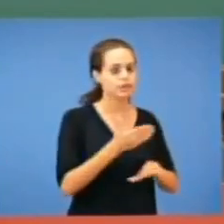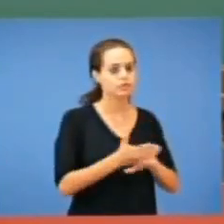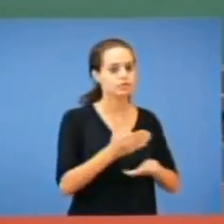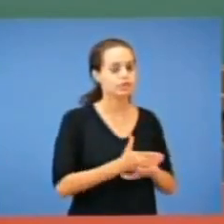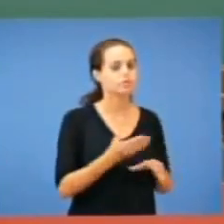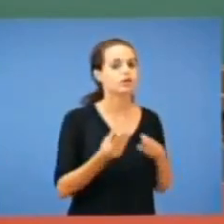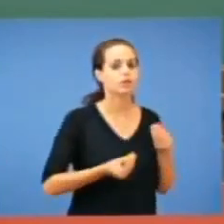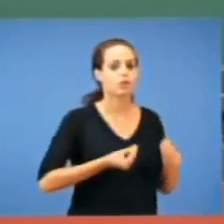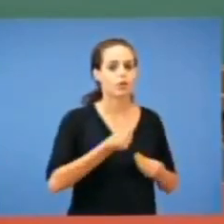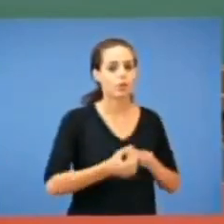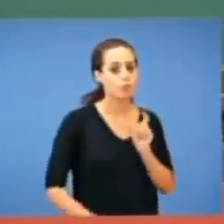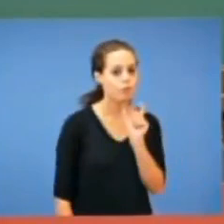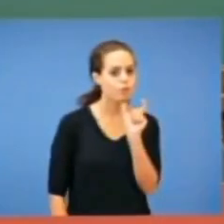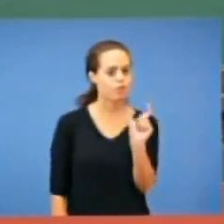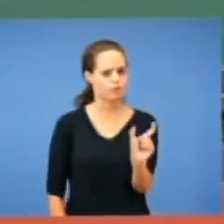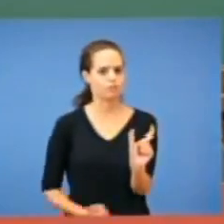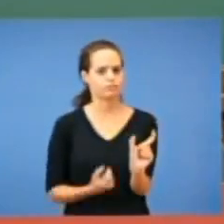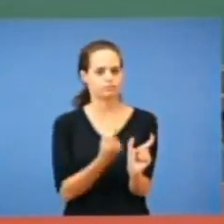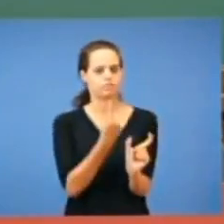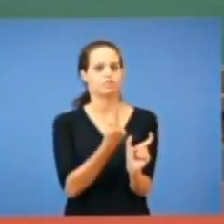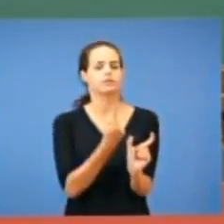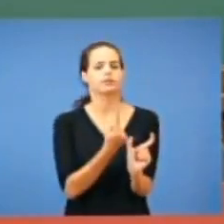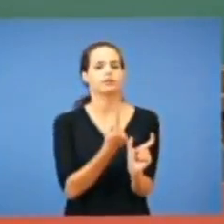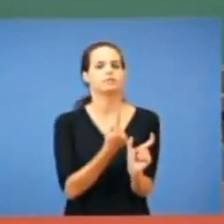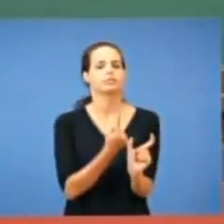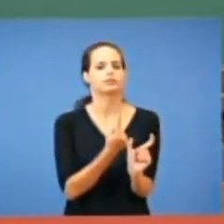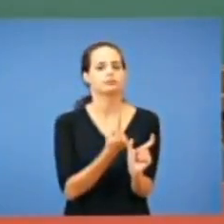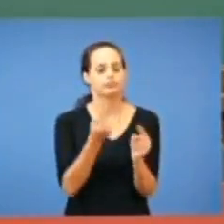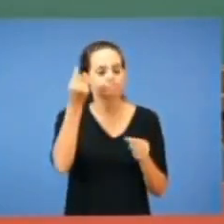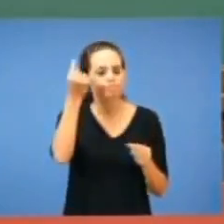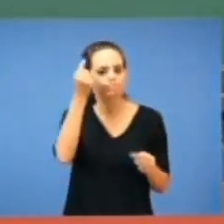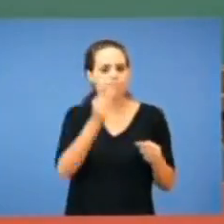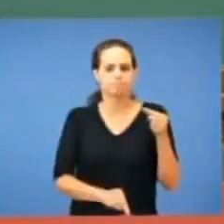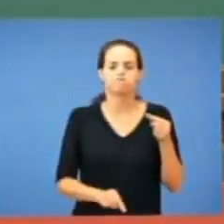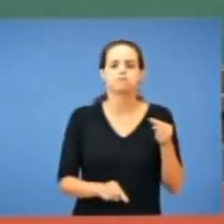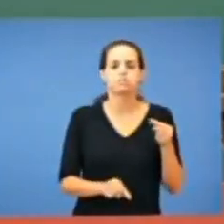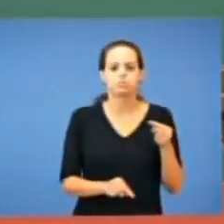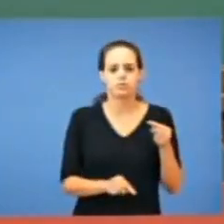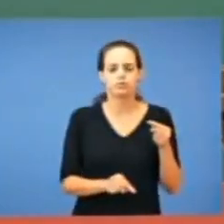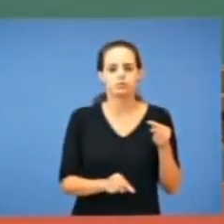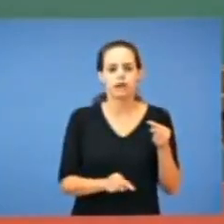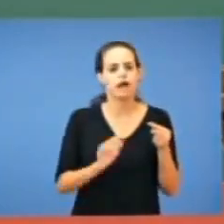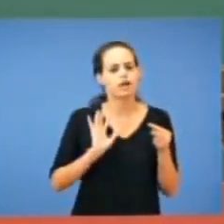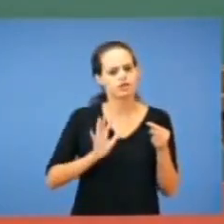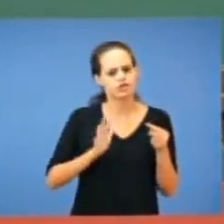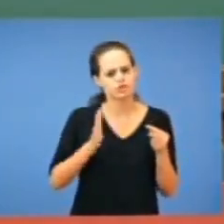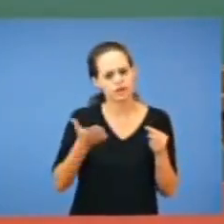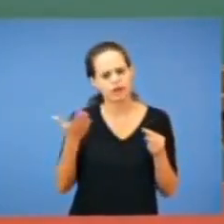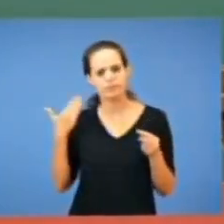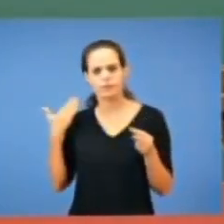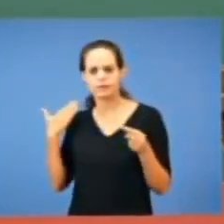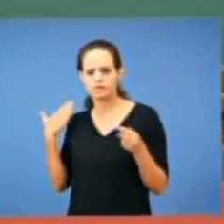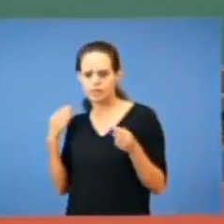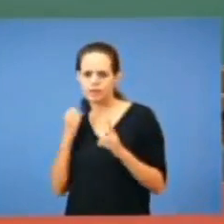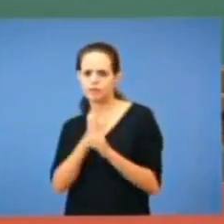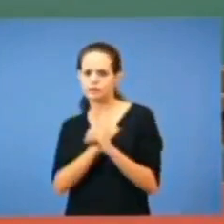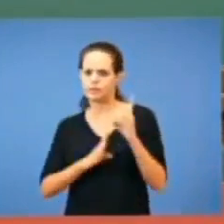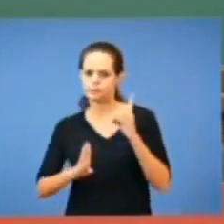were through one word. What was the word? The word opposition. We've seen in other Sunday